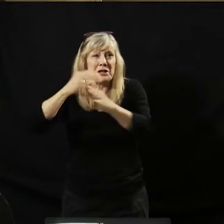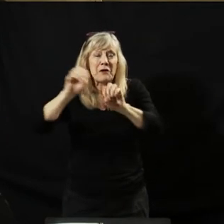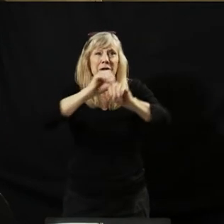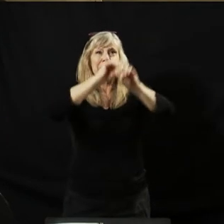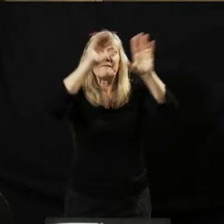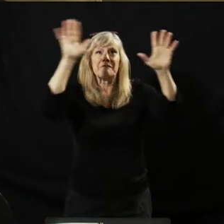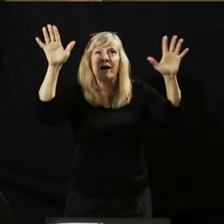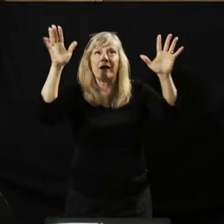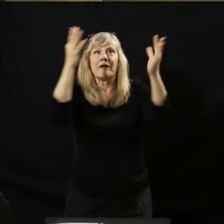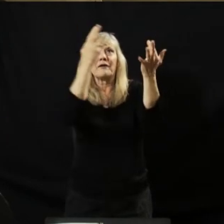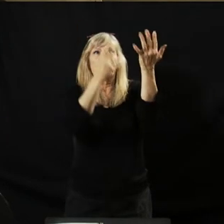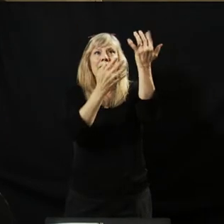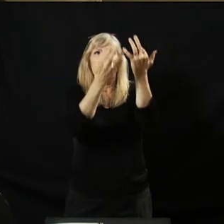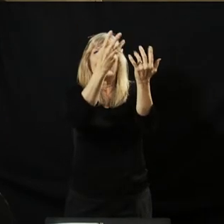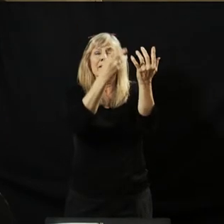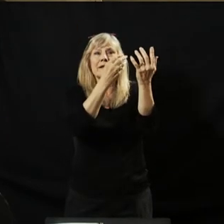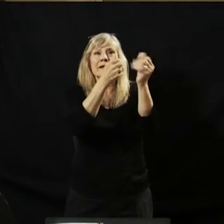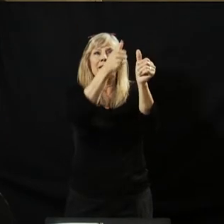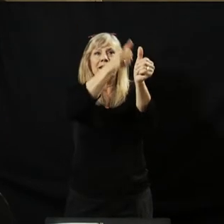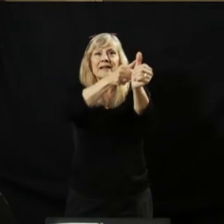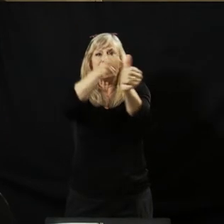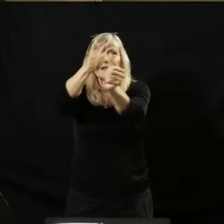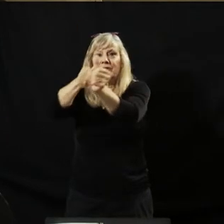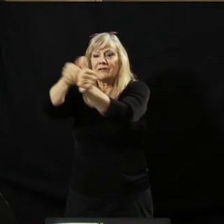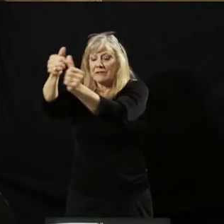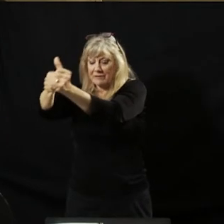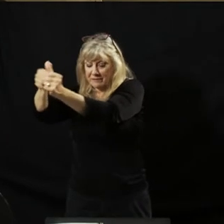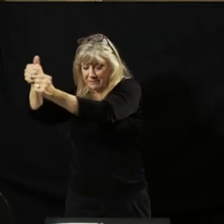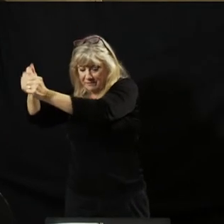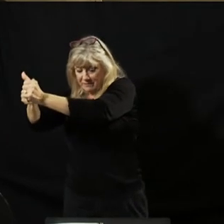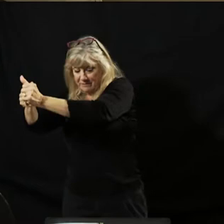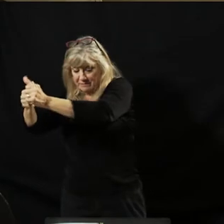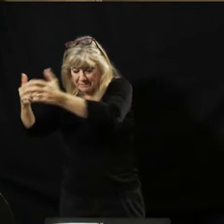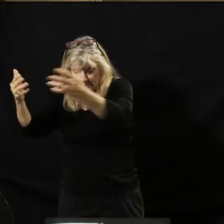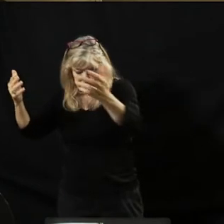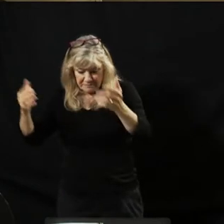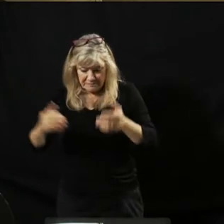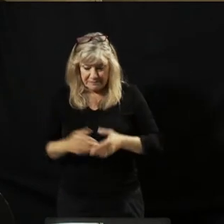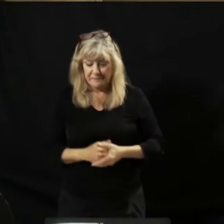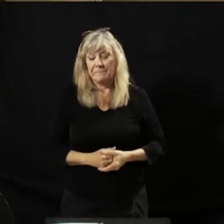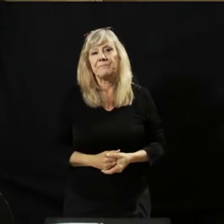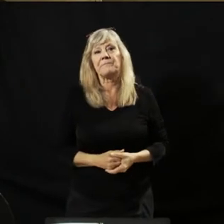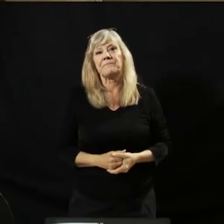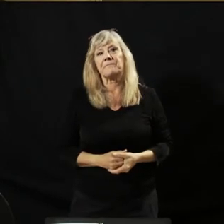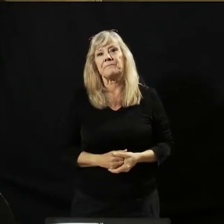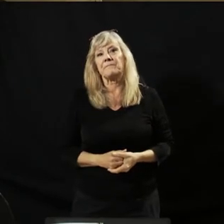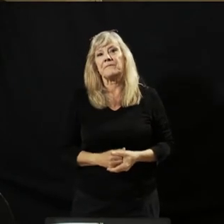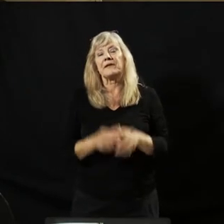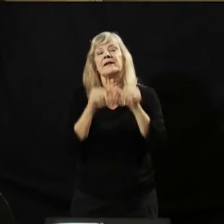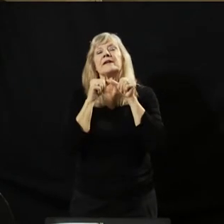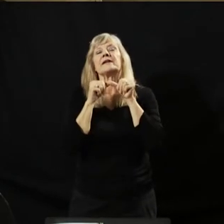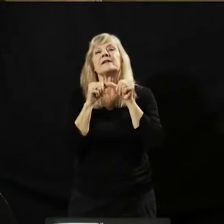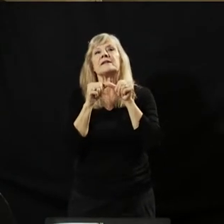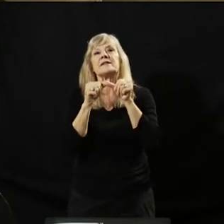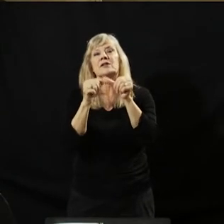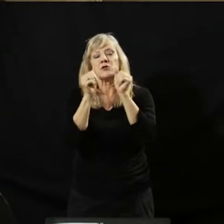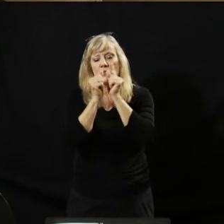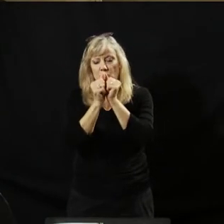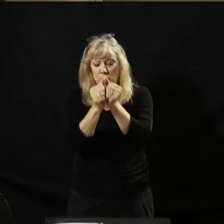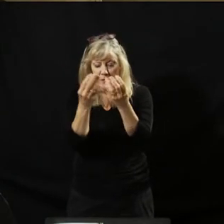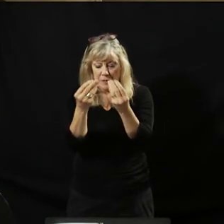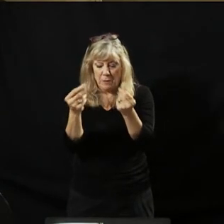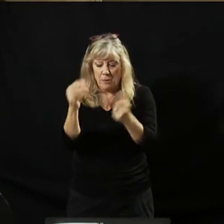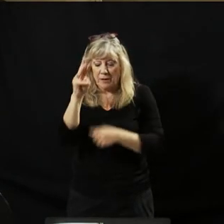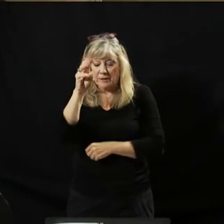its light. For it is fed by melting wax, drawn out